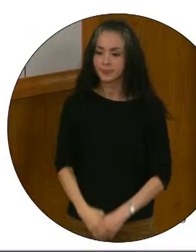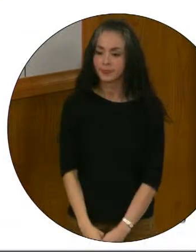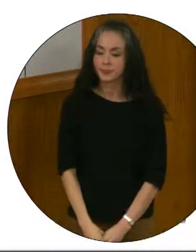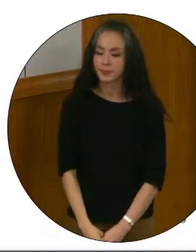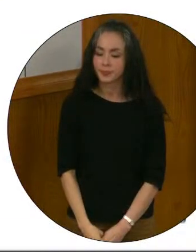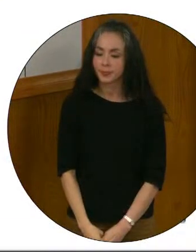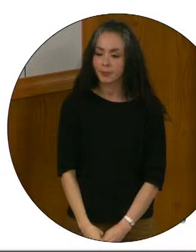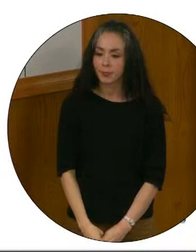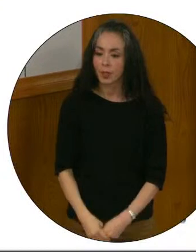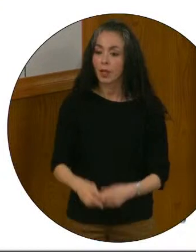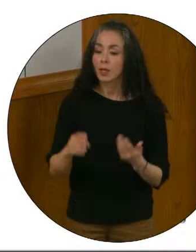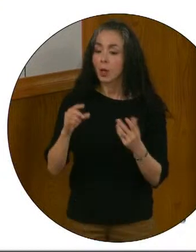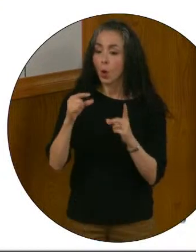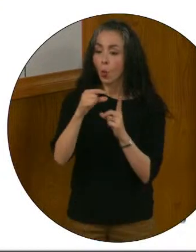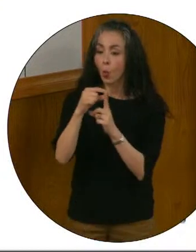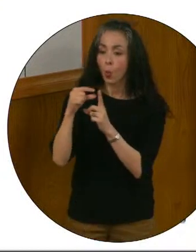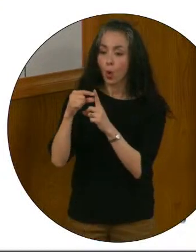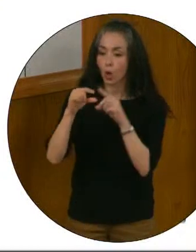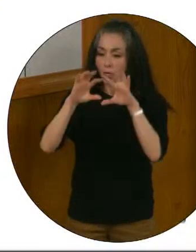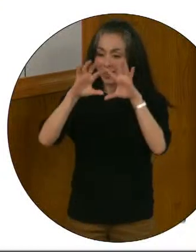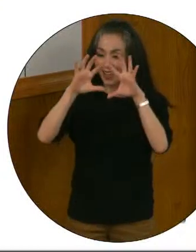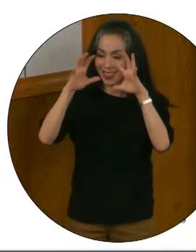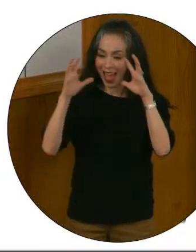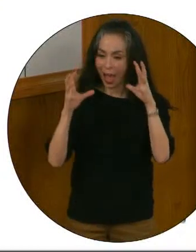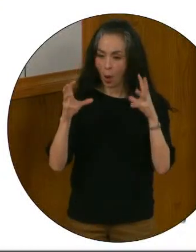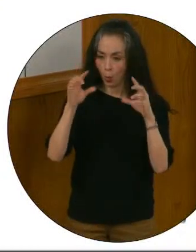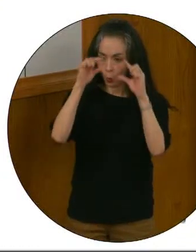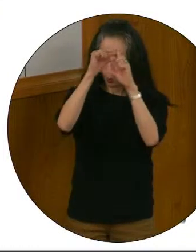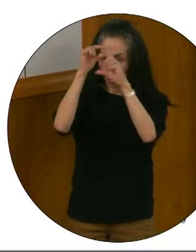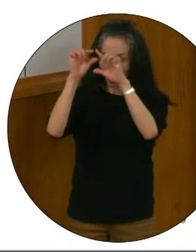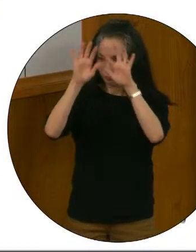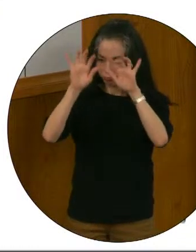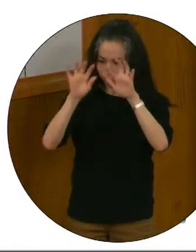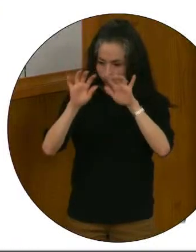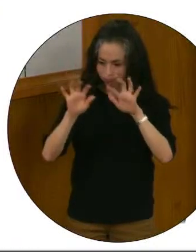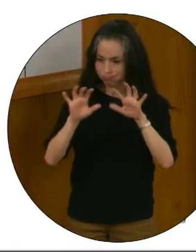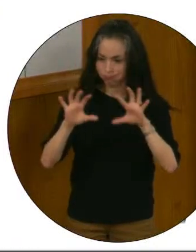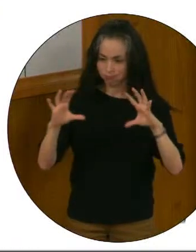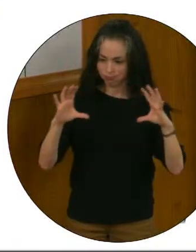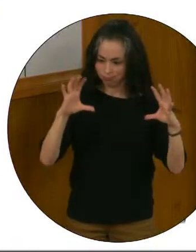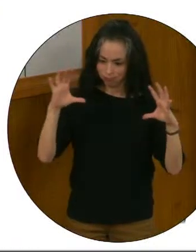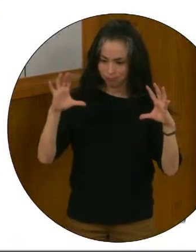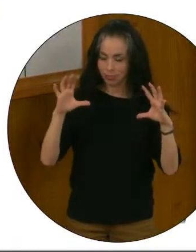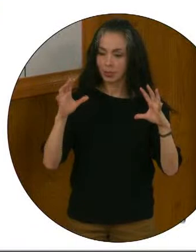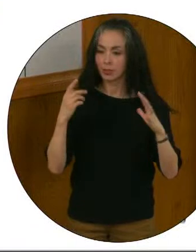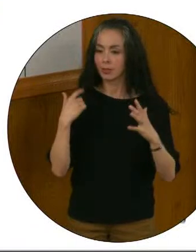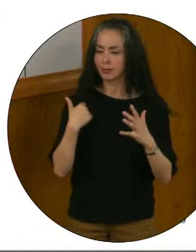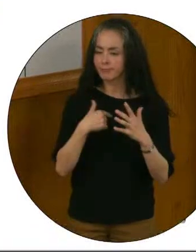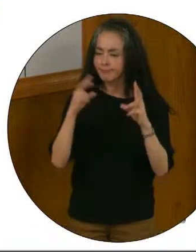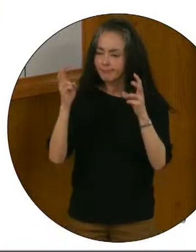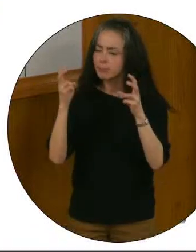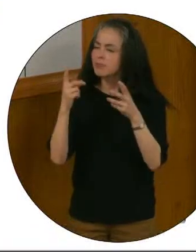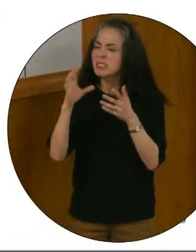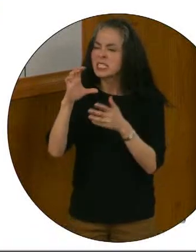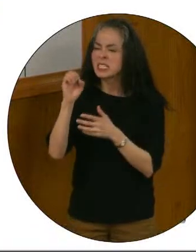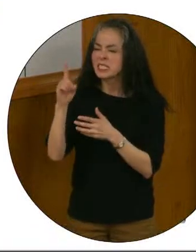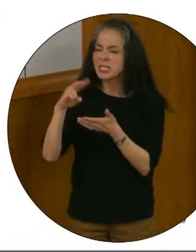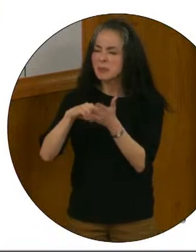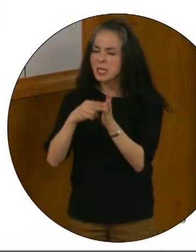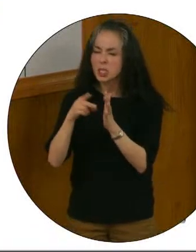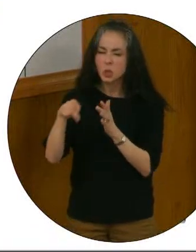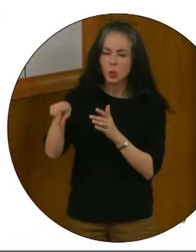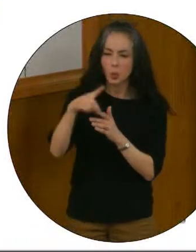Created a word cloud with all of the information. When asked about the phrase, what "We are CCSD" meant to them, you can see loud and